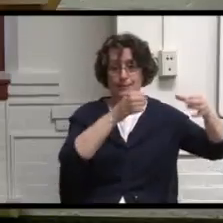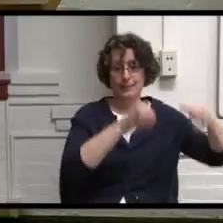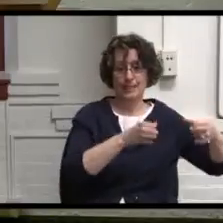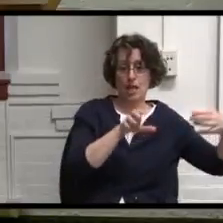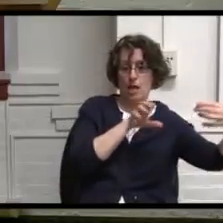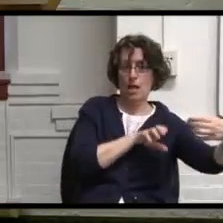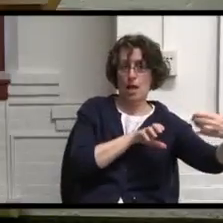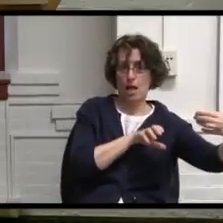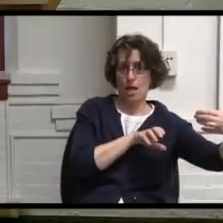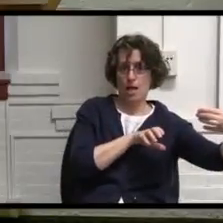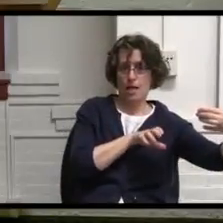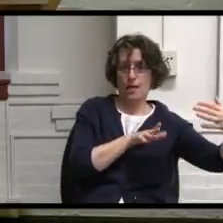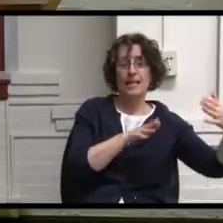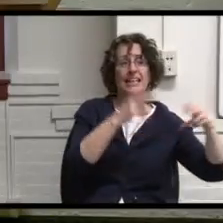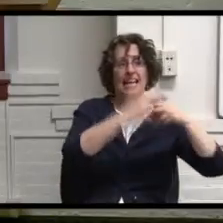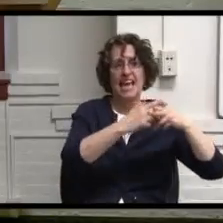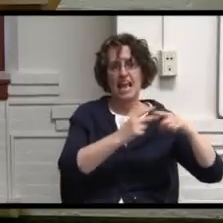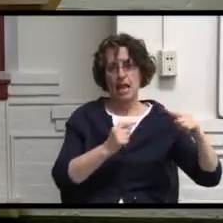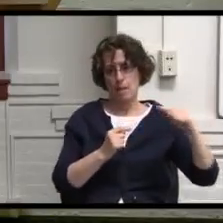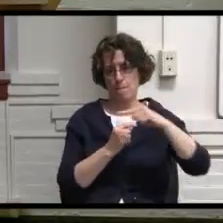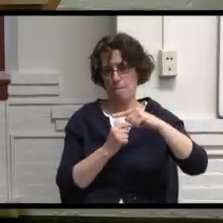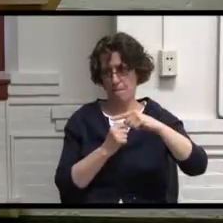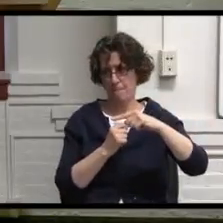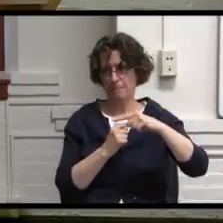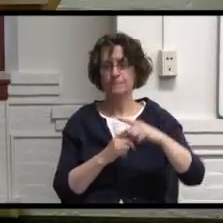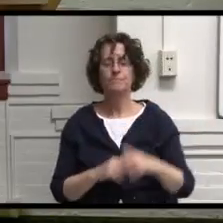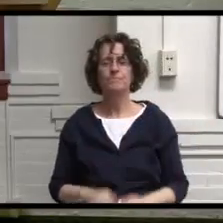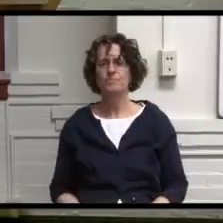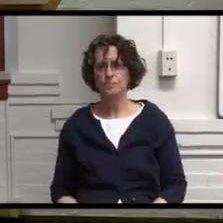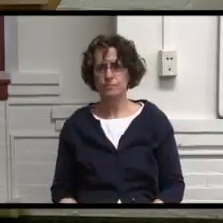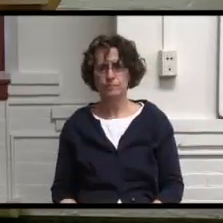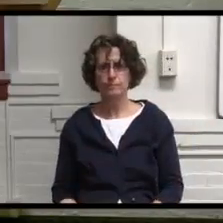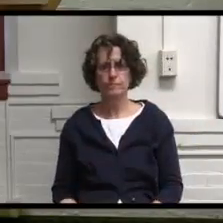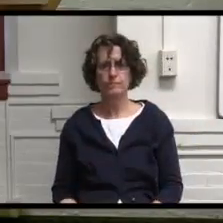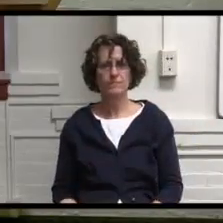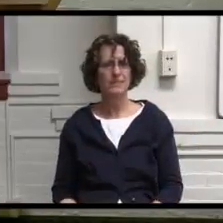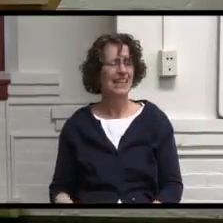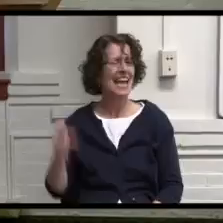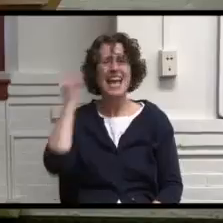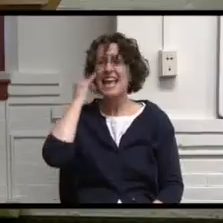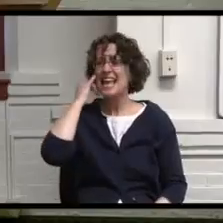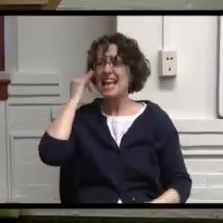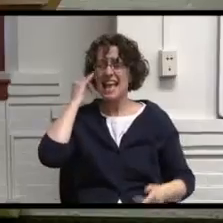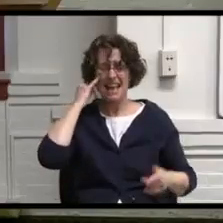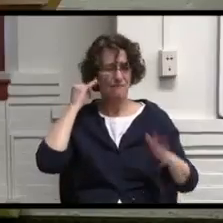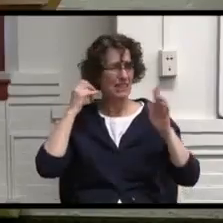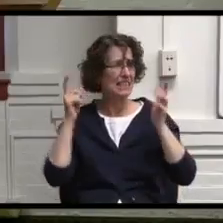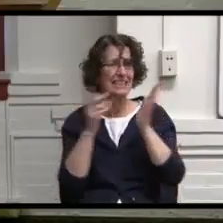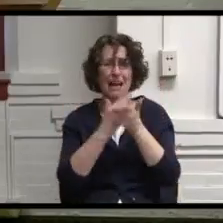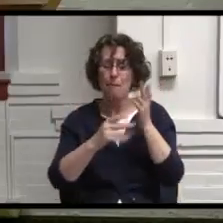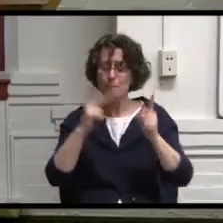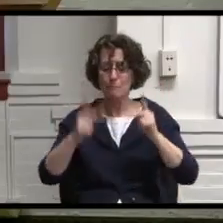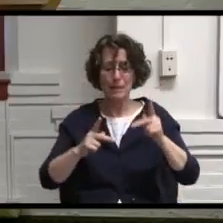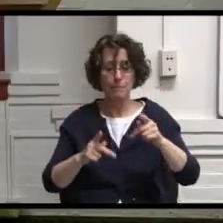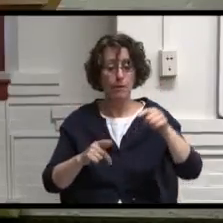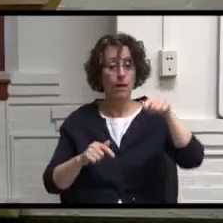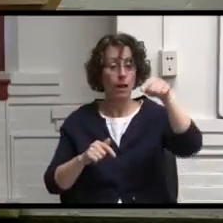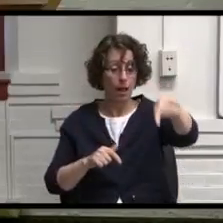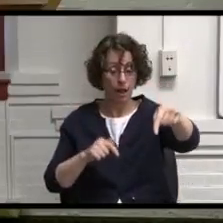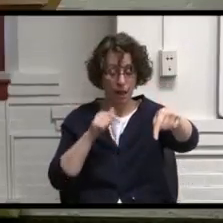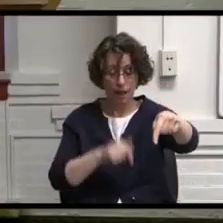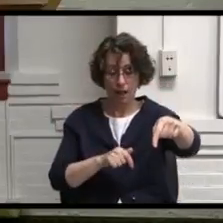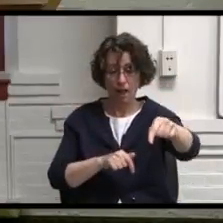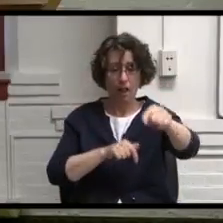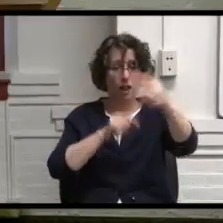It becomes very confusing if headstones are at both ends. It's not always